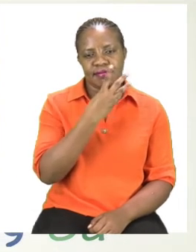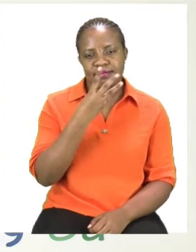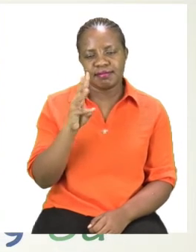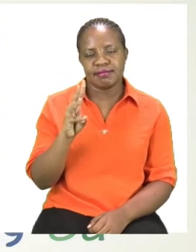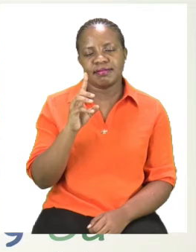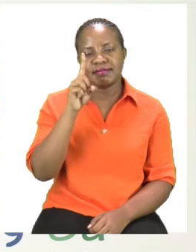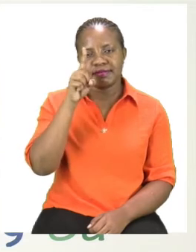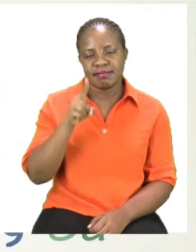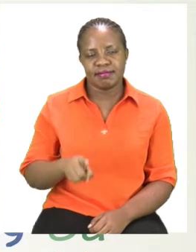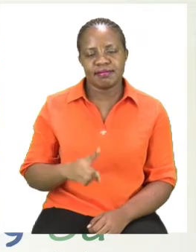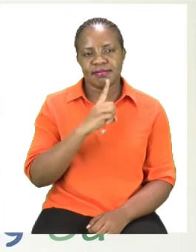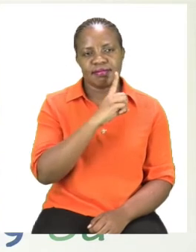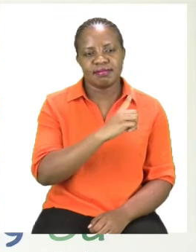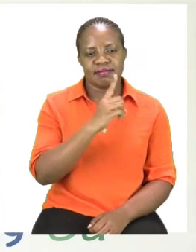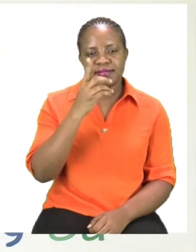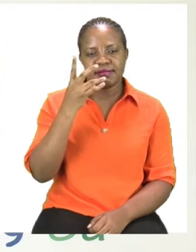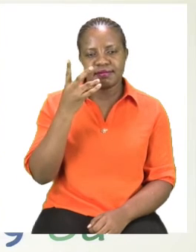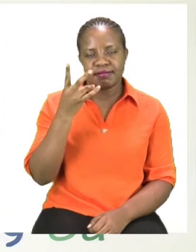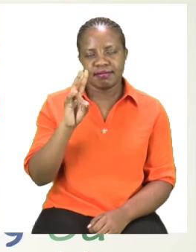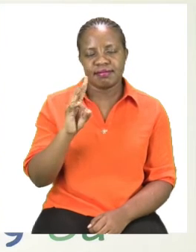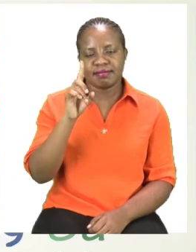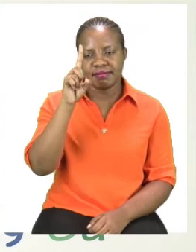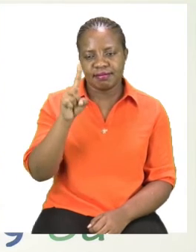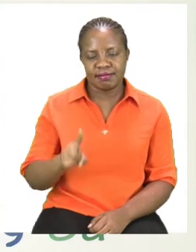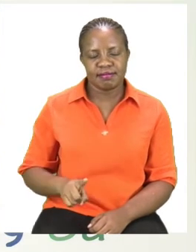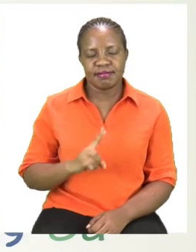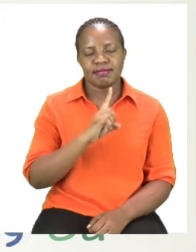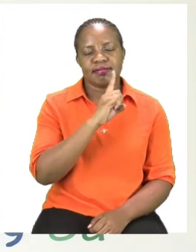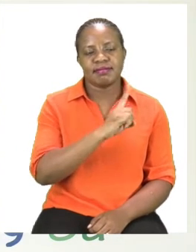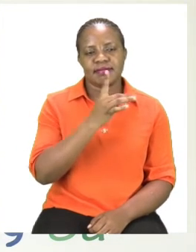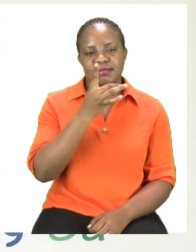16, 17, 18,